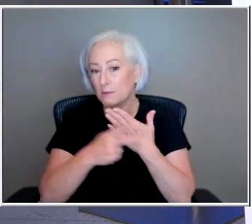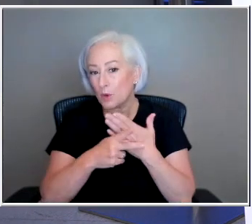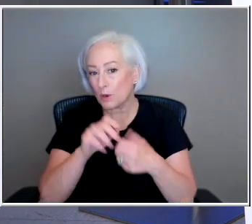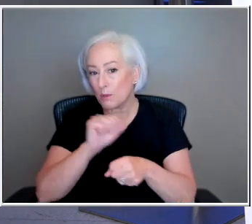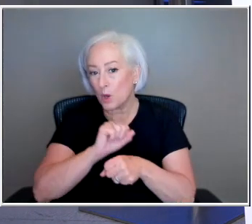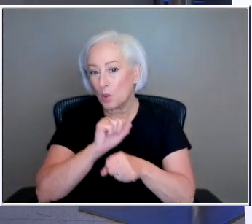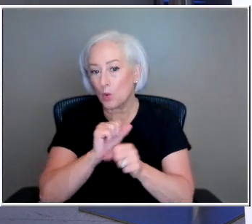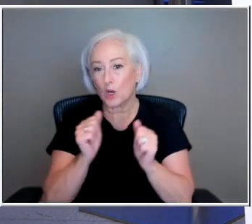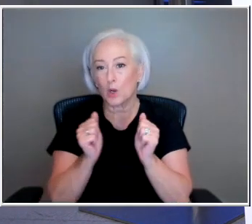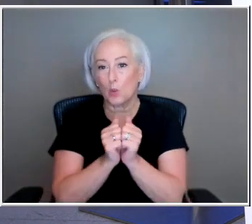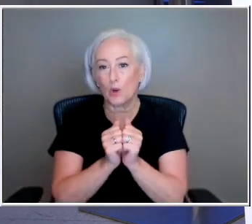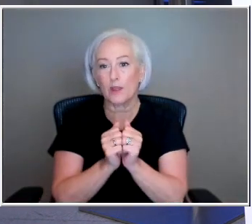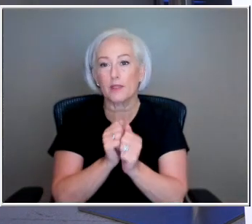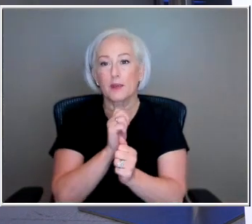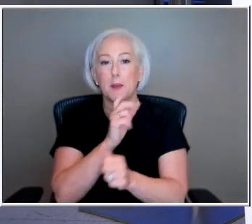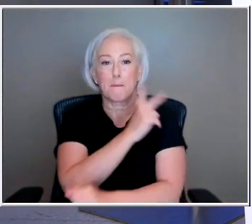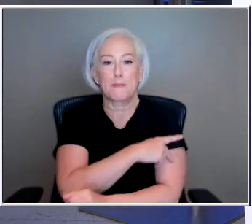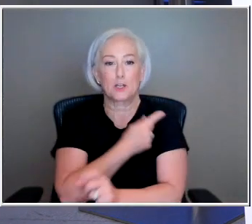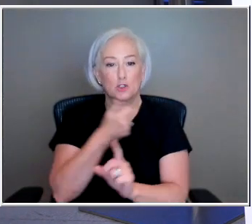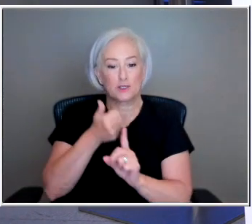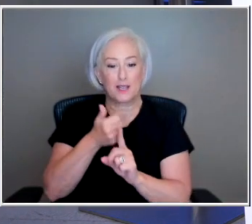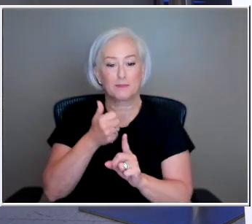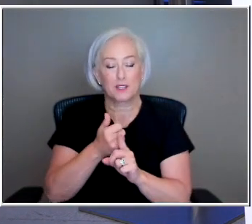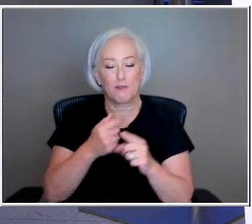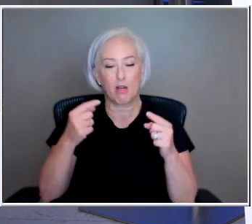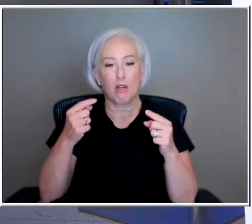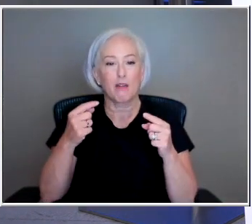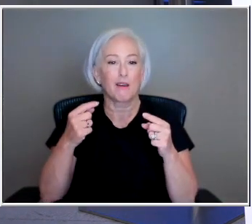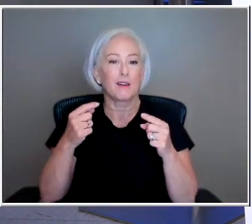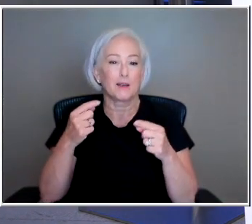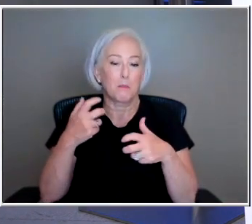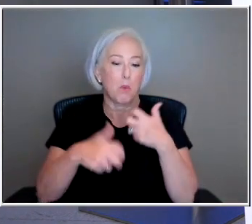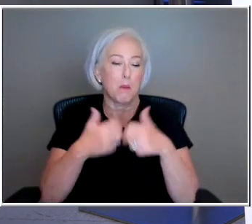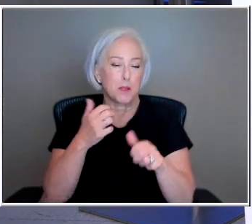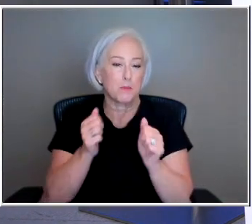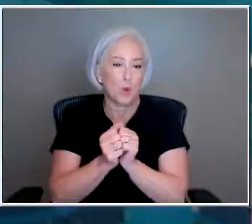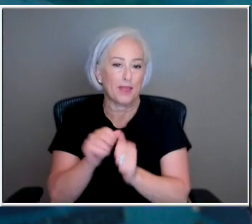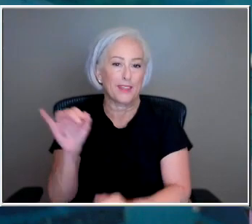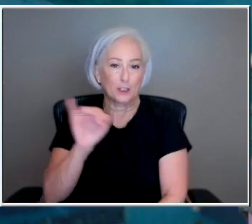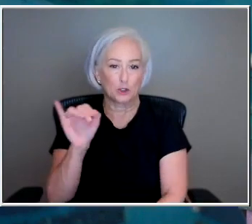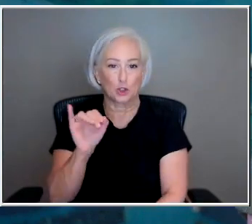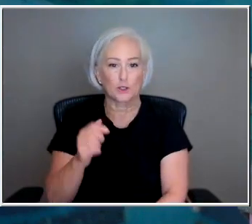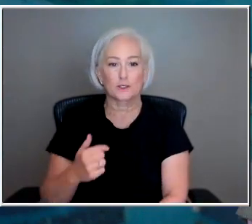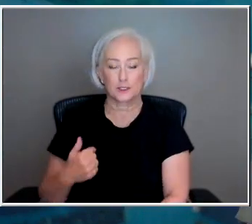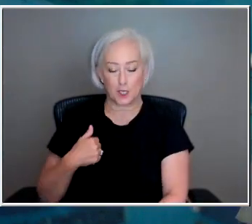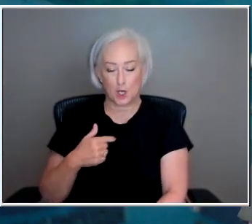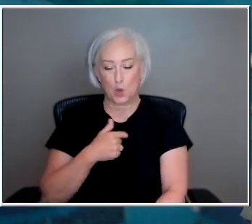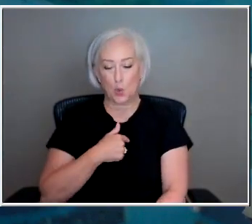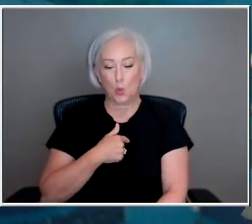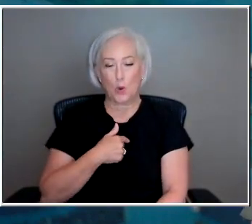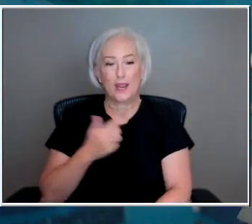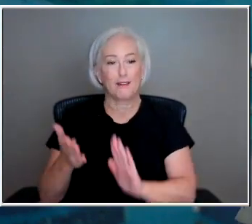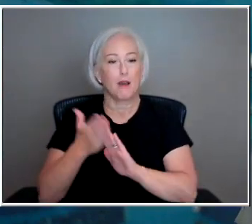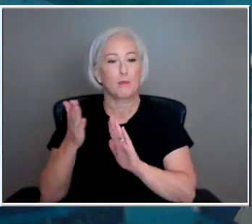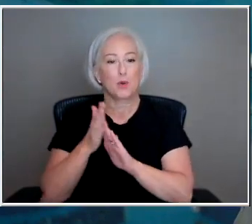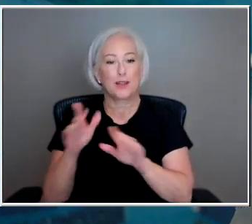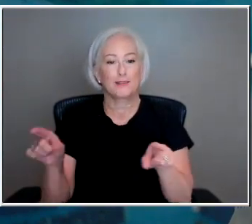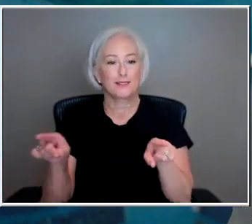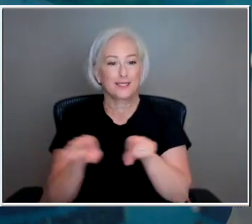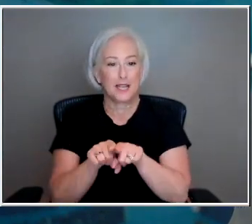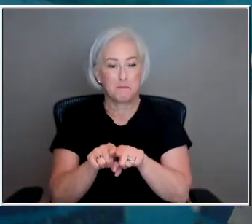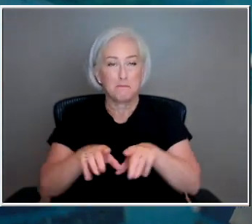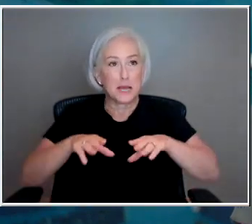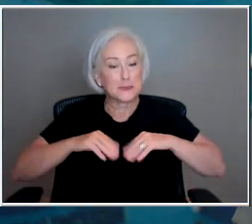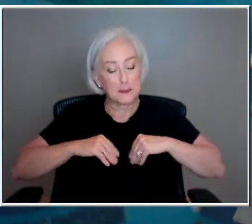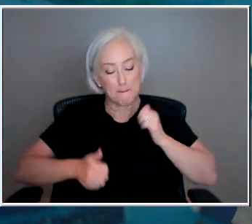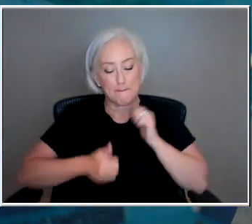insurance challenges? So we operate like the rest of the health system. We accept most insurances. We do have to have